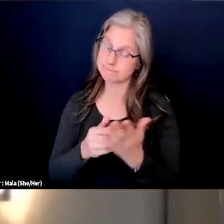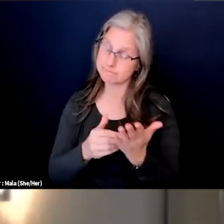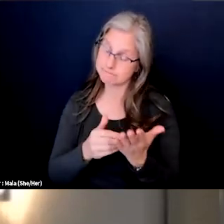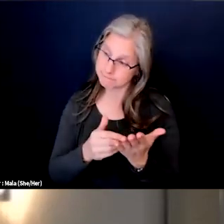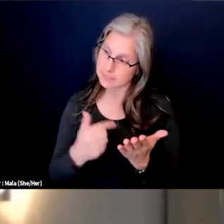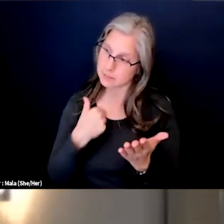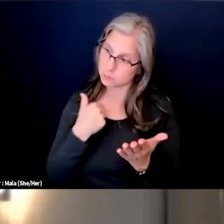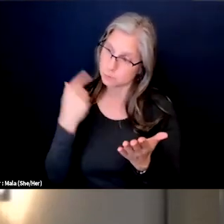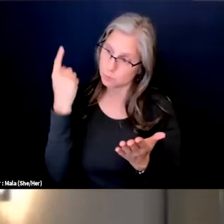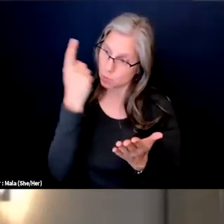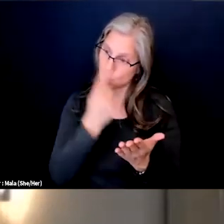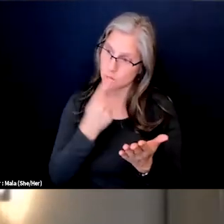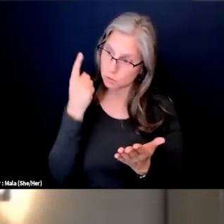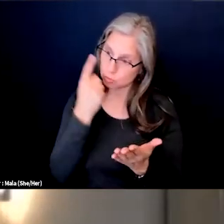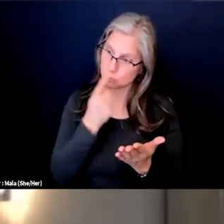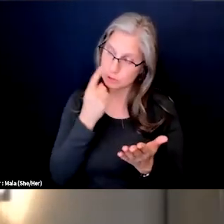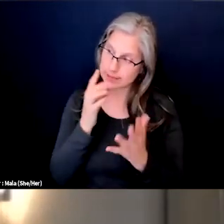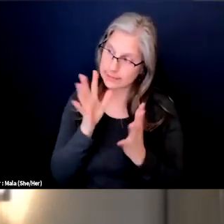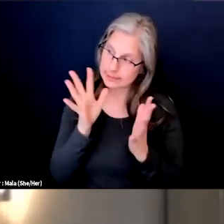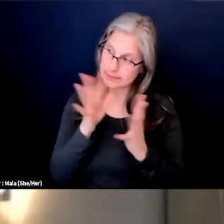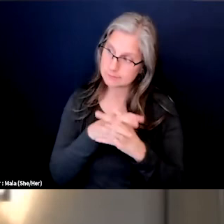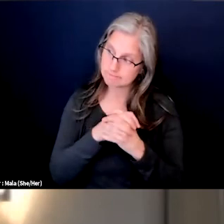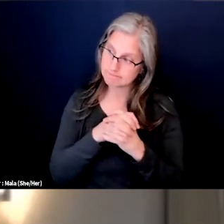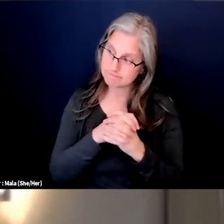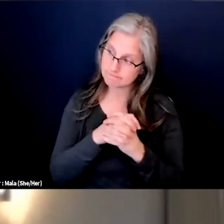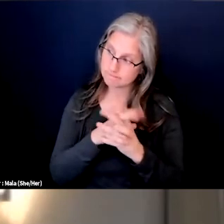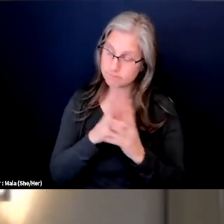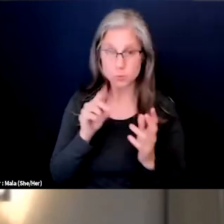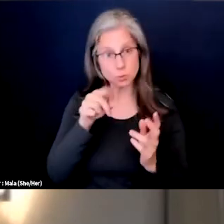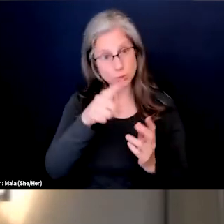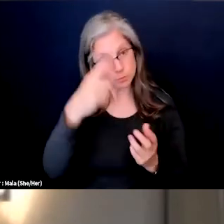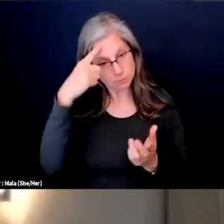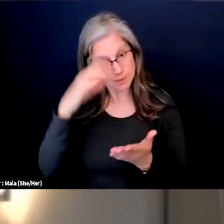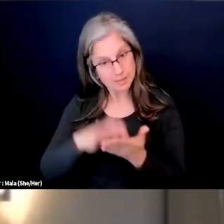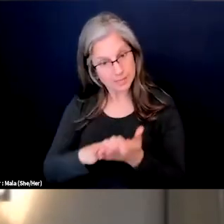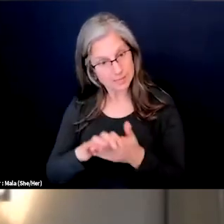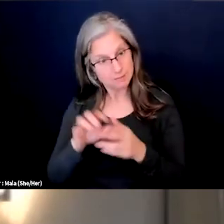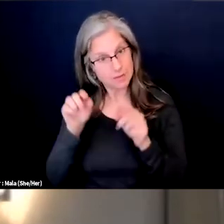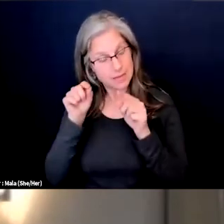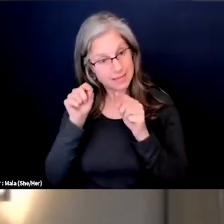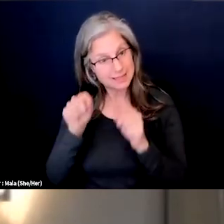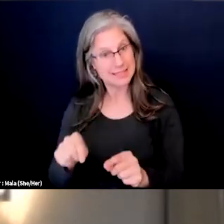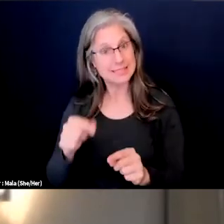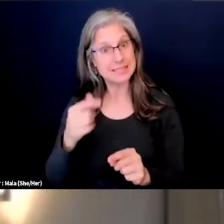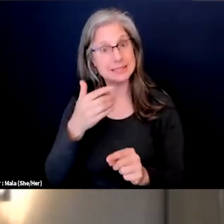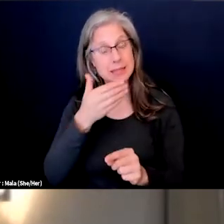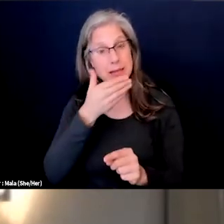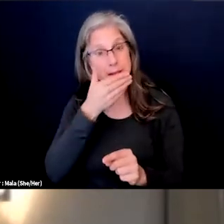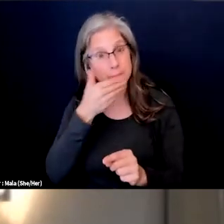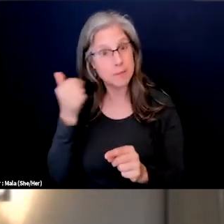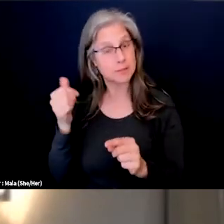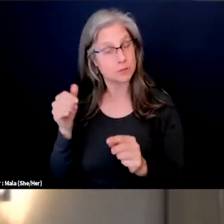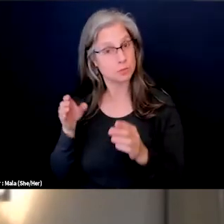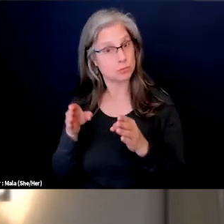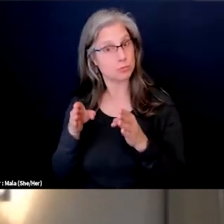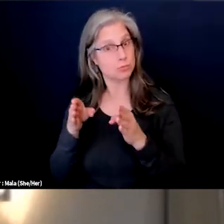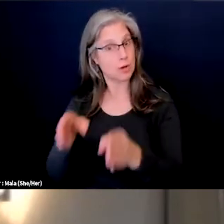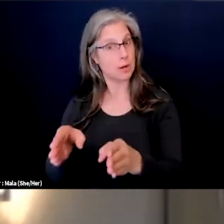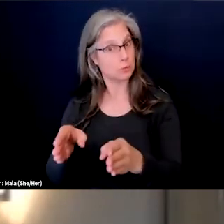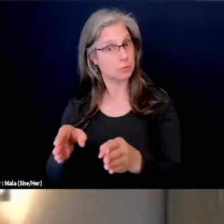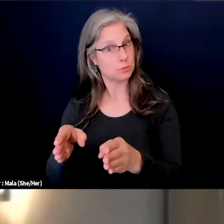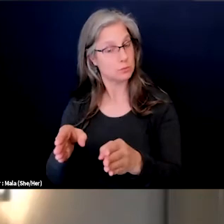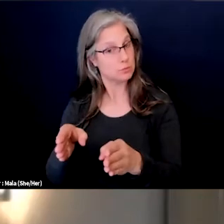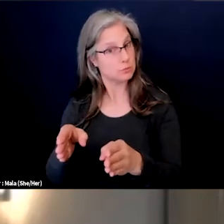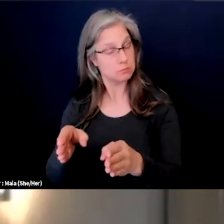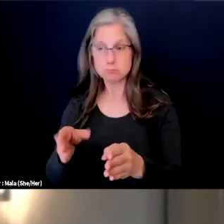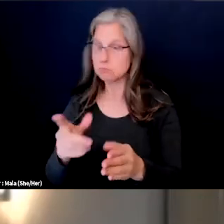I'm wondering do you believe that this is the best route by